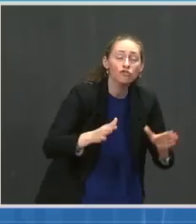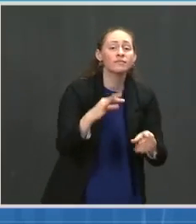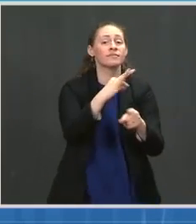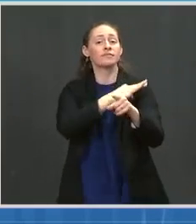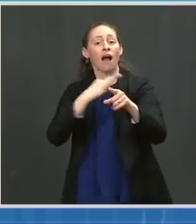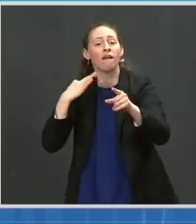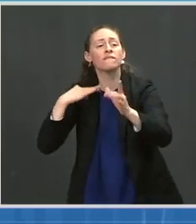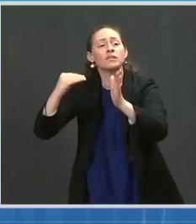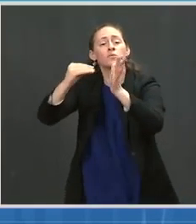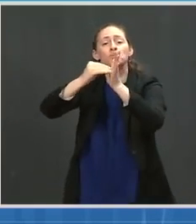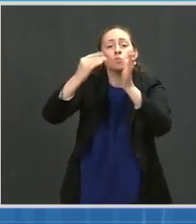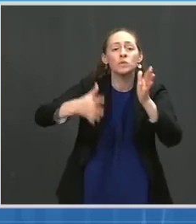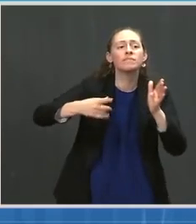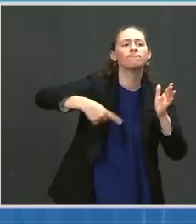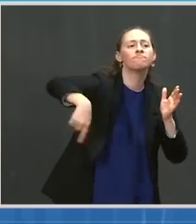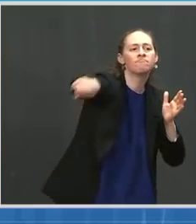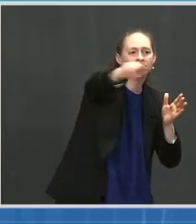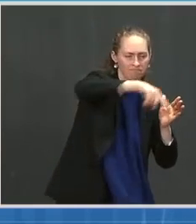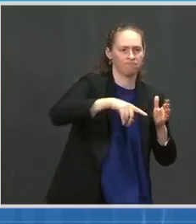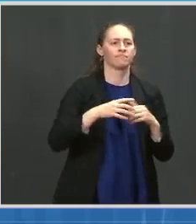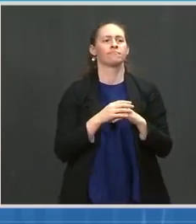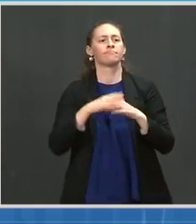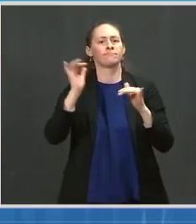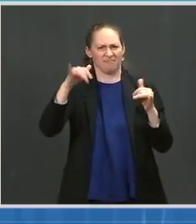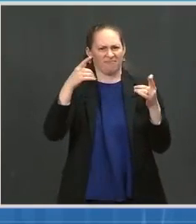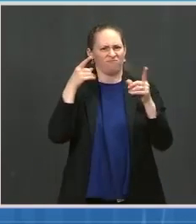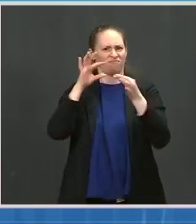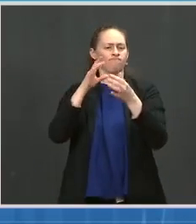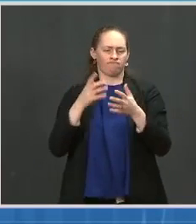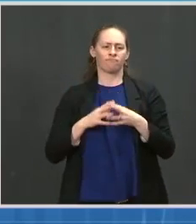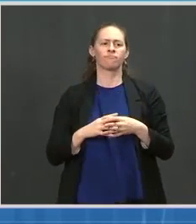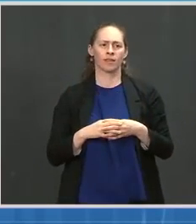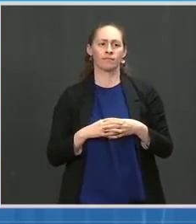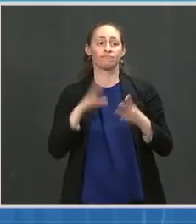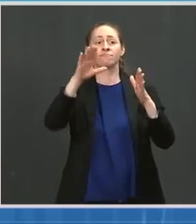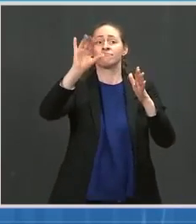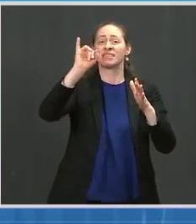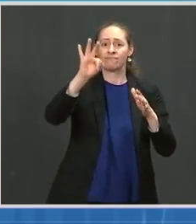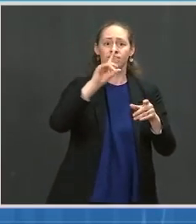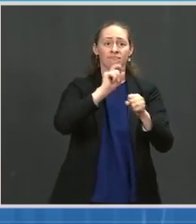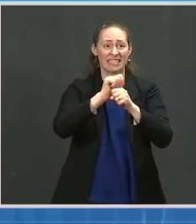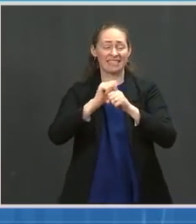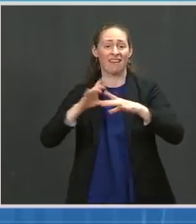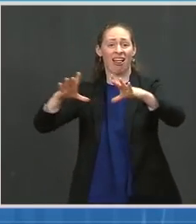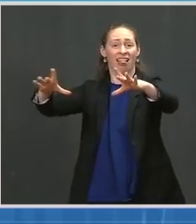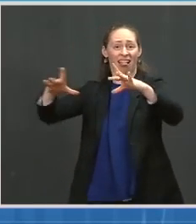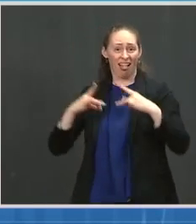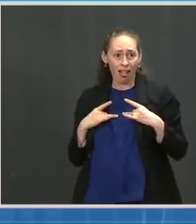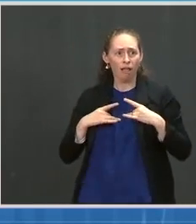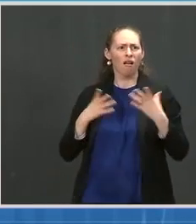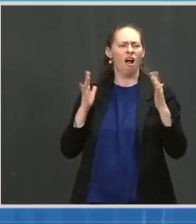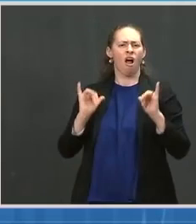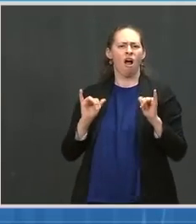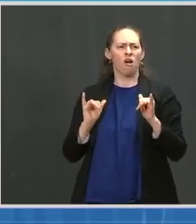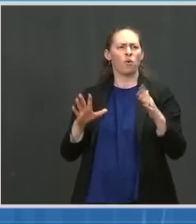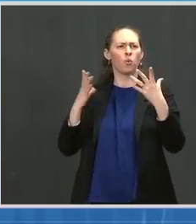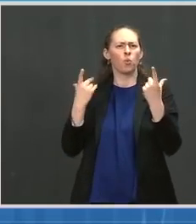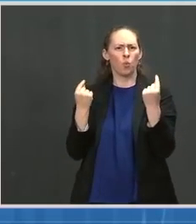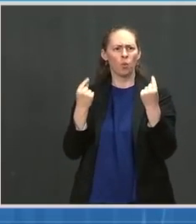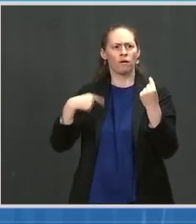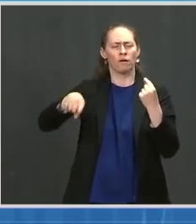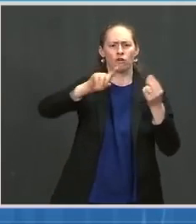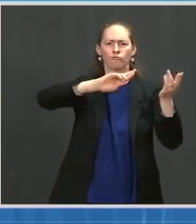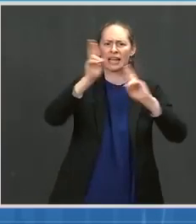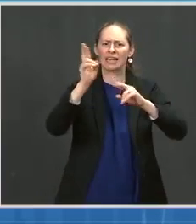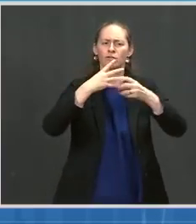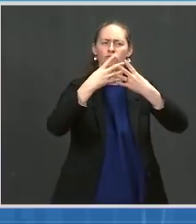symptoms of COVID-19, those who may have been exposed to the virus, and to establish sustained screening programs across